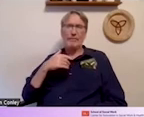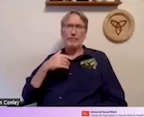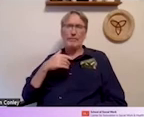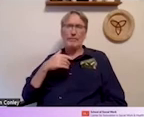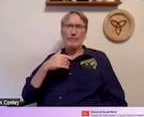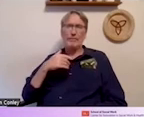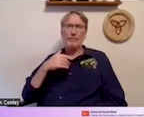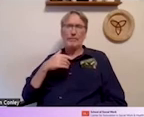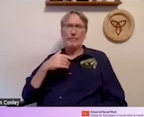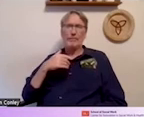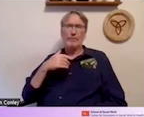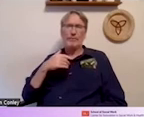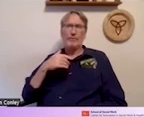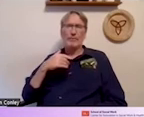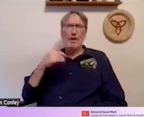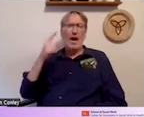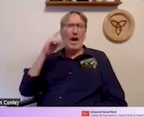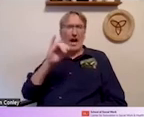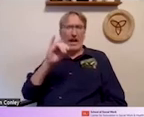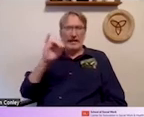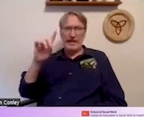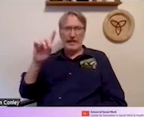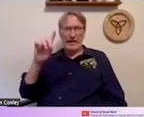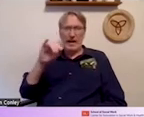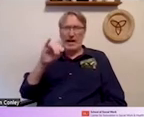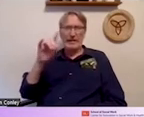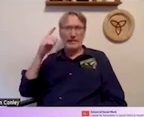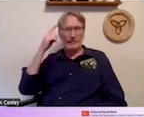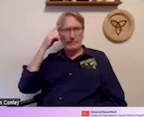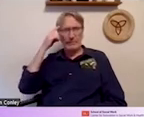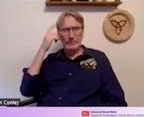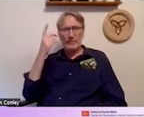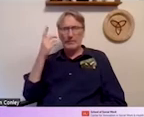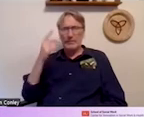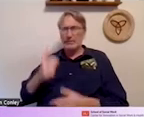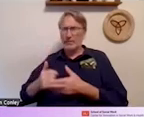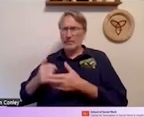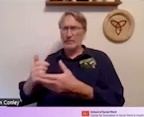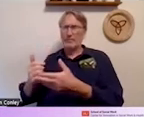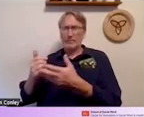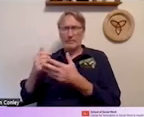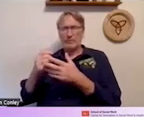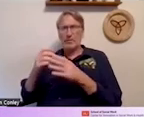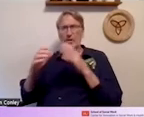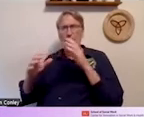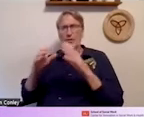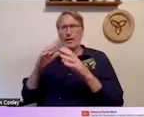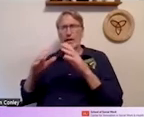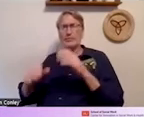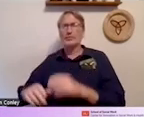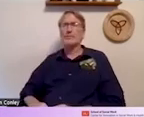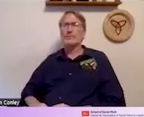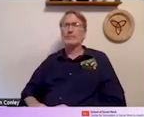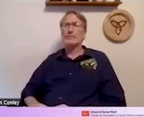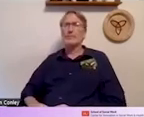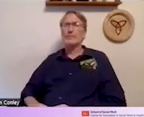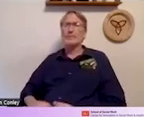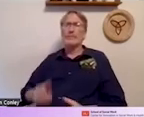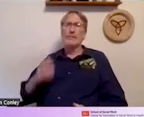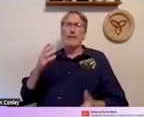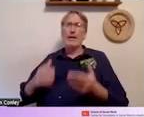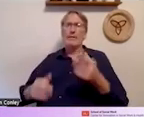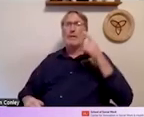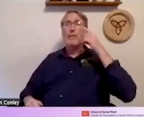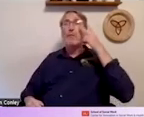challenges, they might have intellectual disabilities. So helping to understand how we communicate to them. They might have some